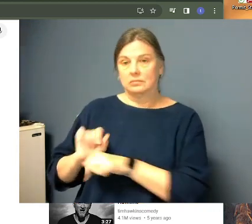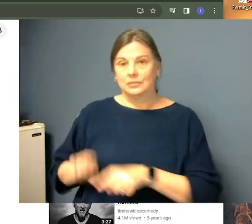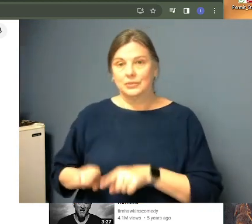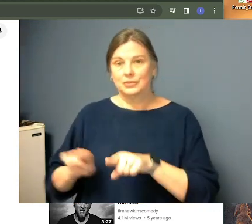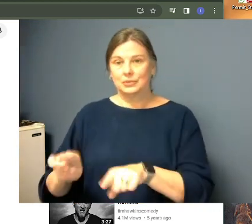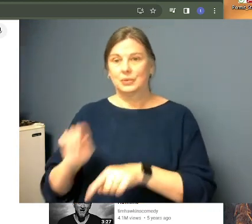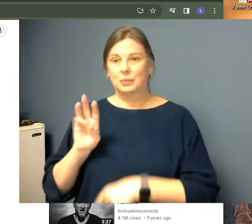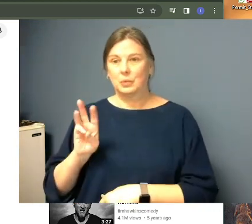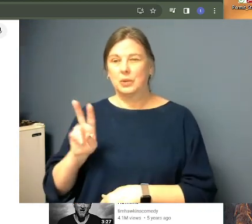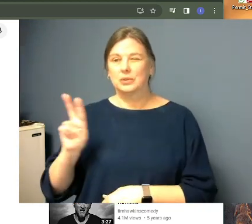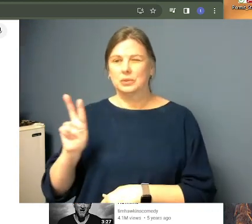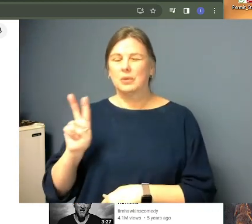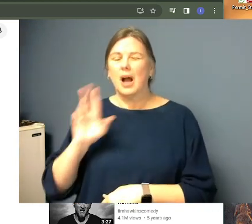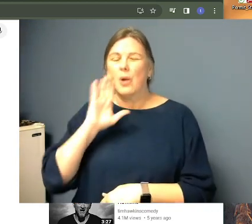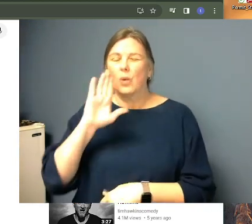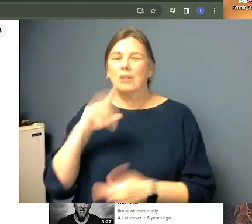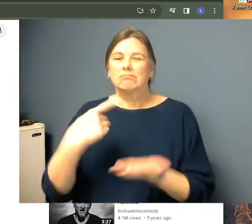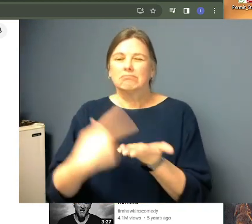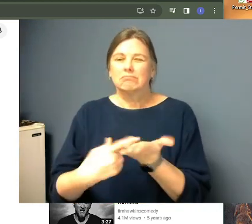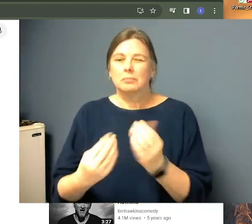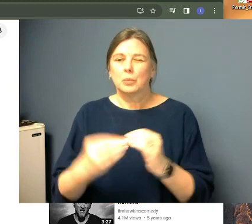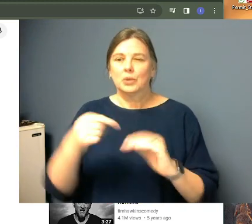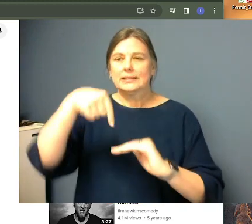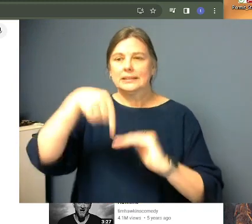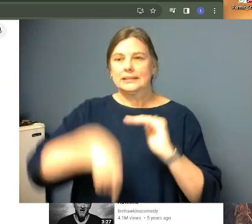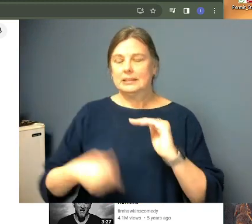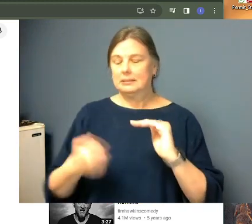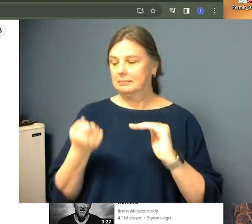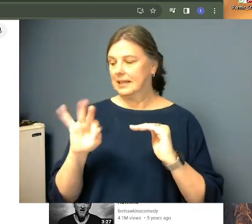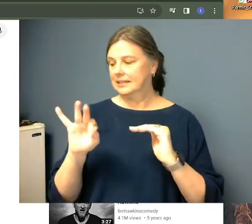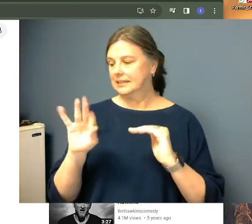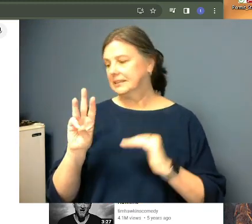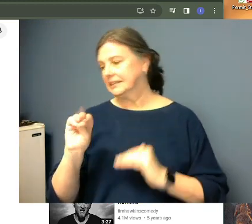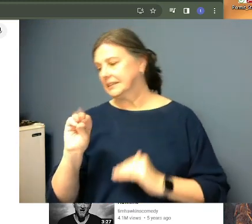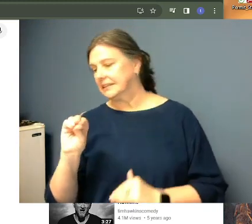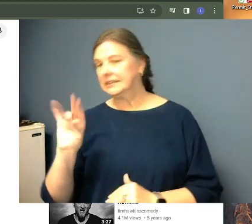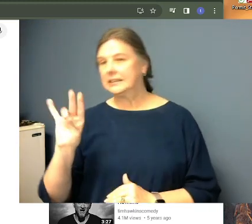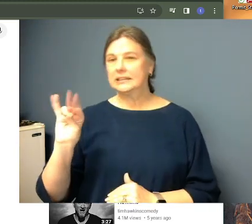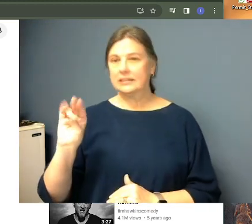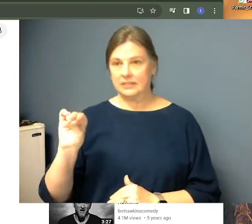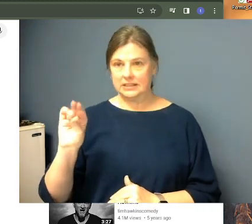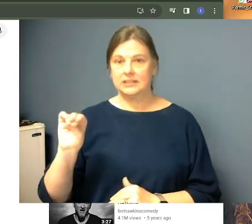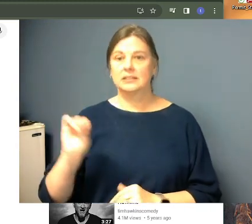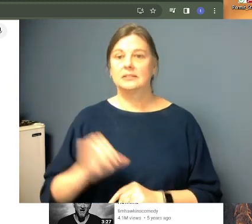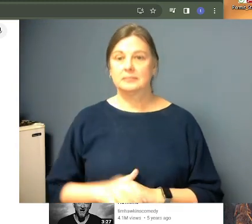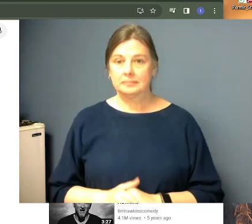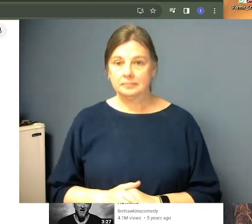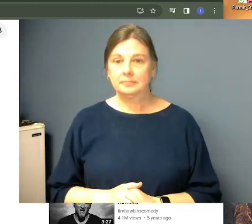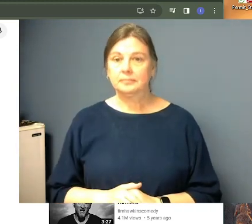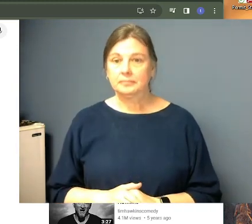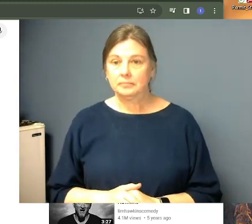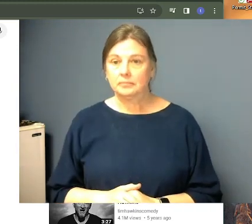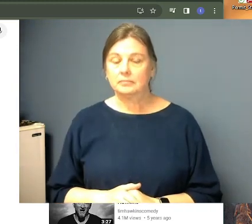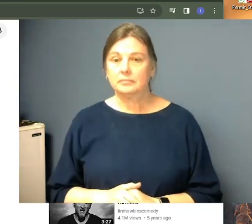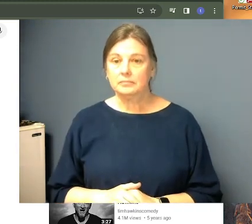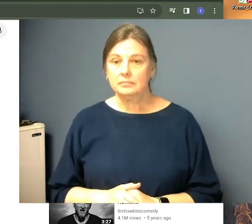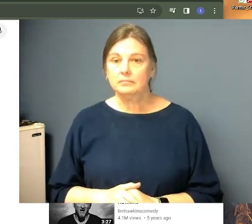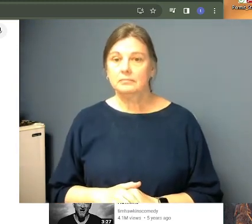the 60s and 70s. But I wanted you to start thinking about it here. But again, if you look at some of these